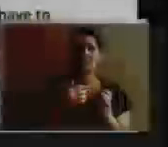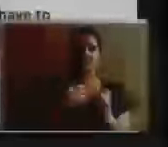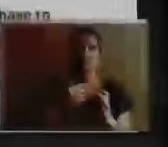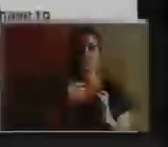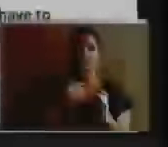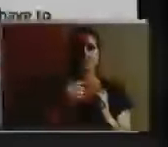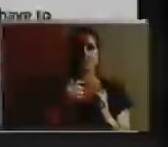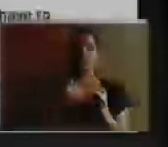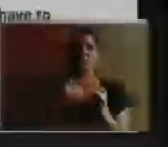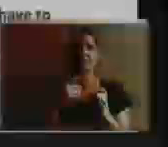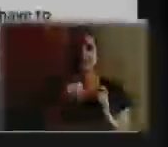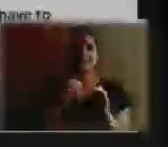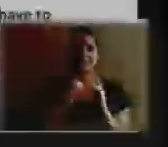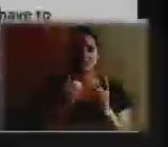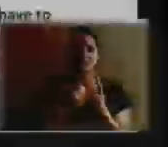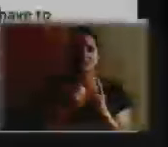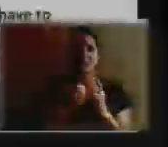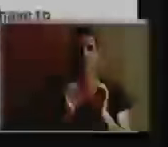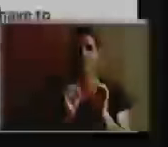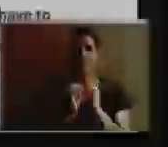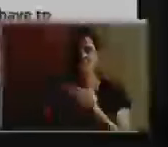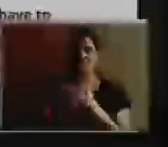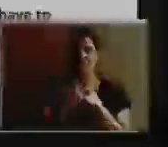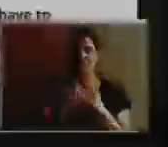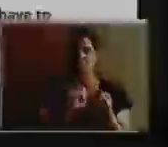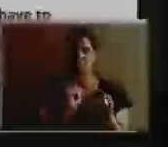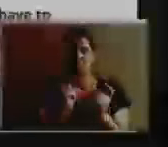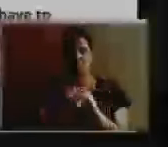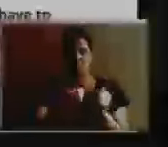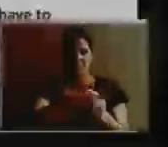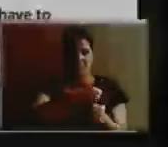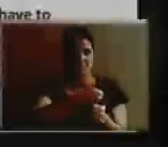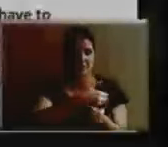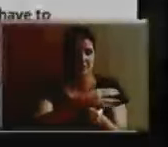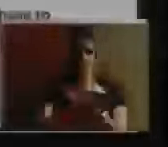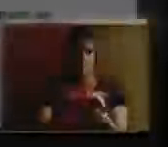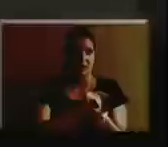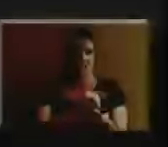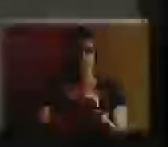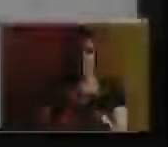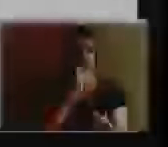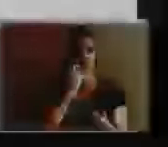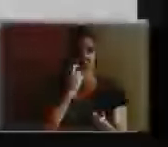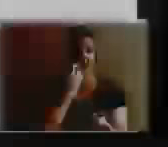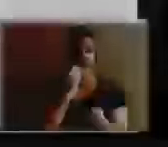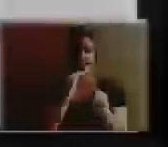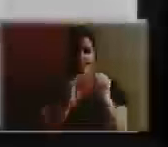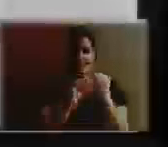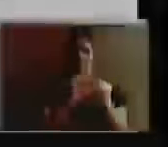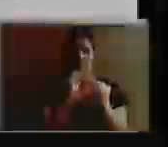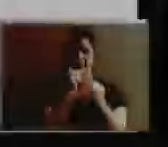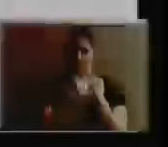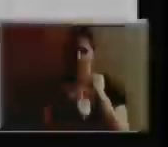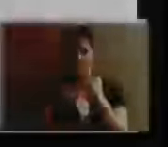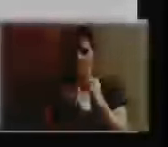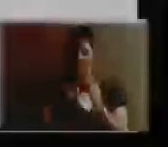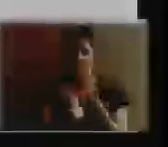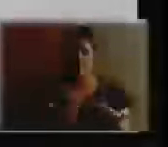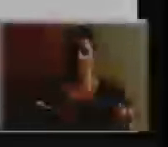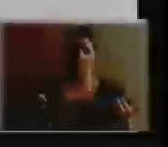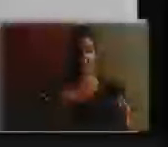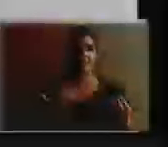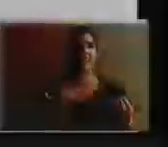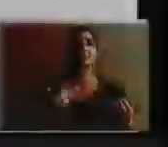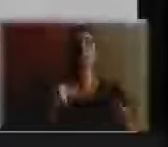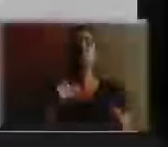district offices to transform themselves and overhaul all components. And I just wanted to remind everyone